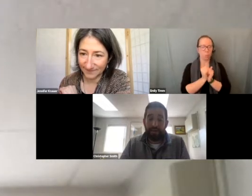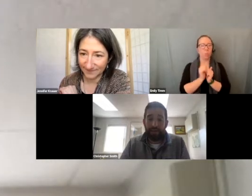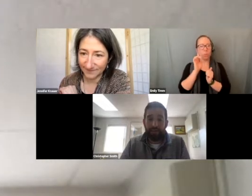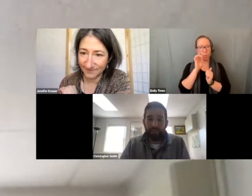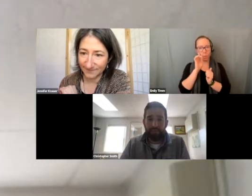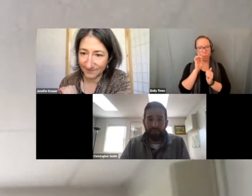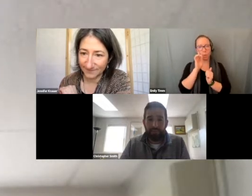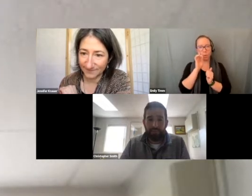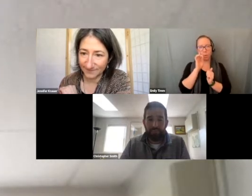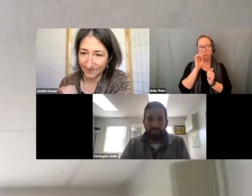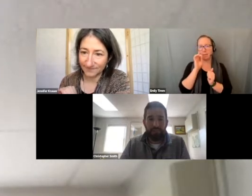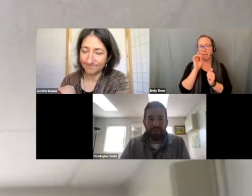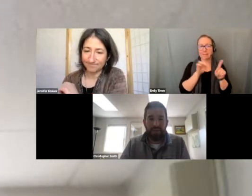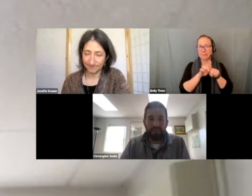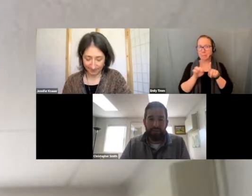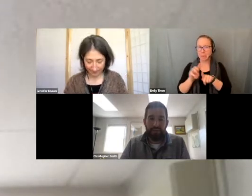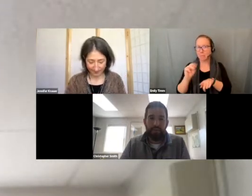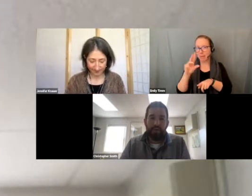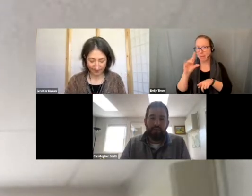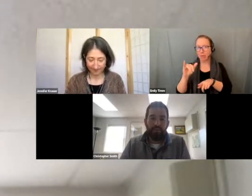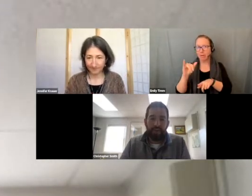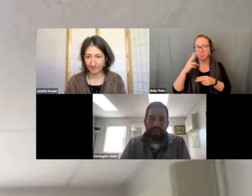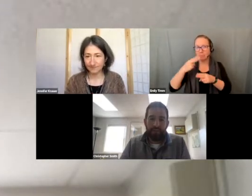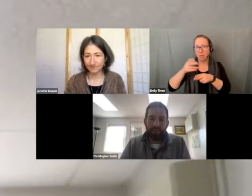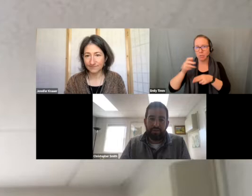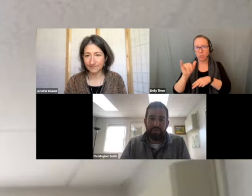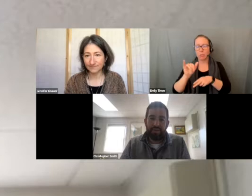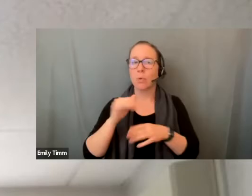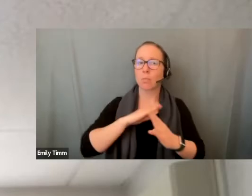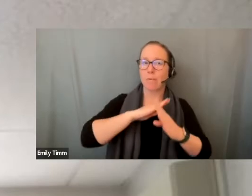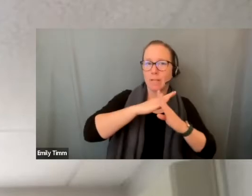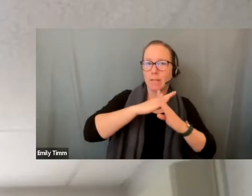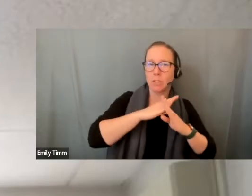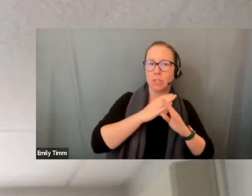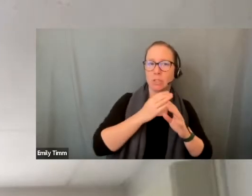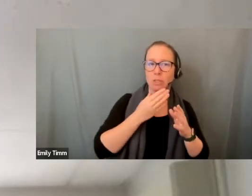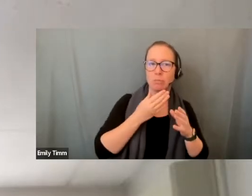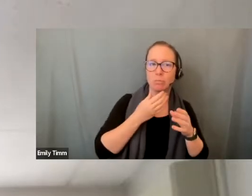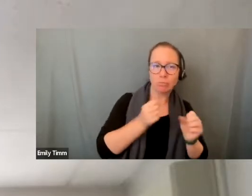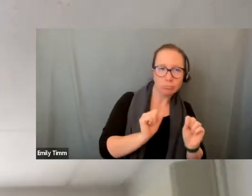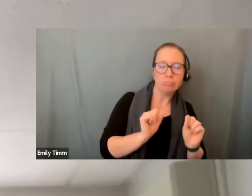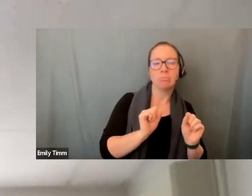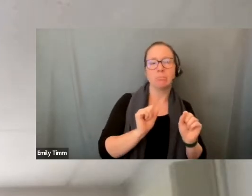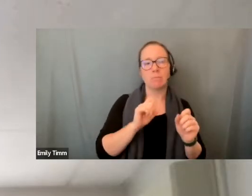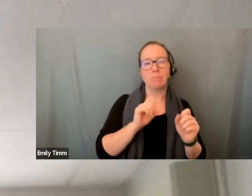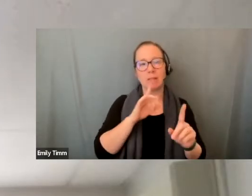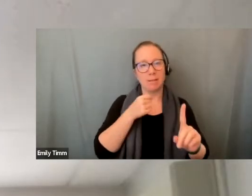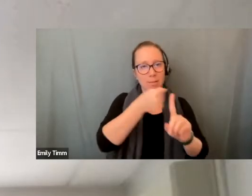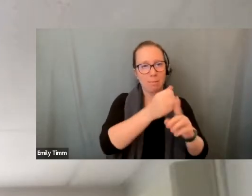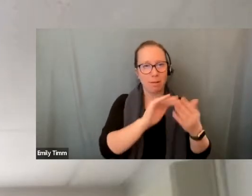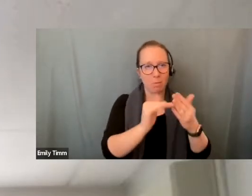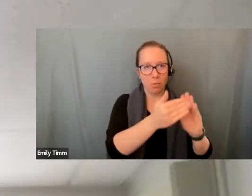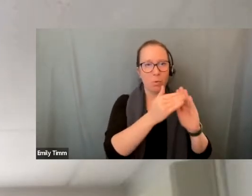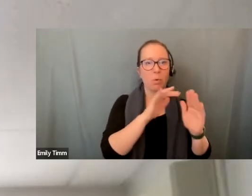that Mary was really speaking to, prevention efforts that impact communities with the